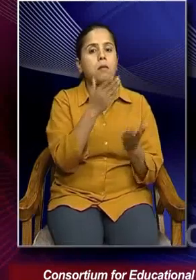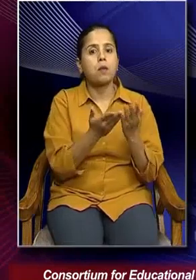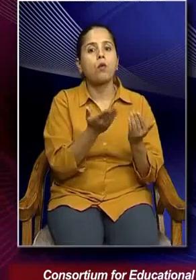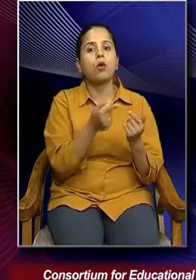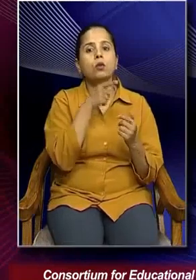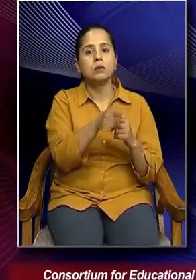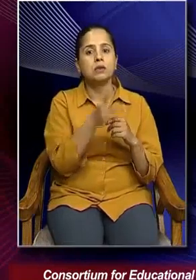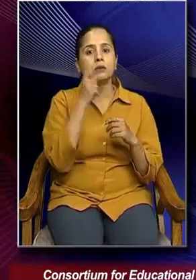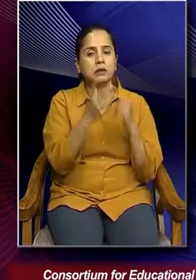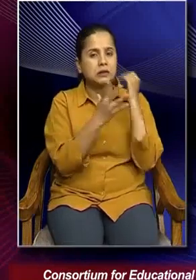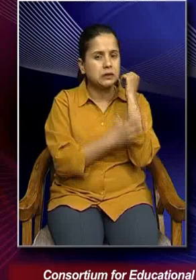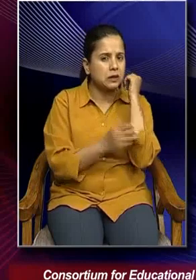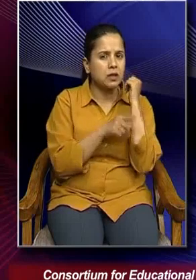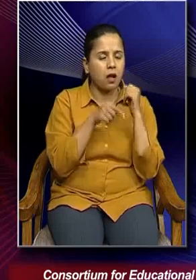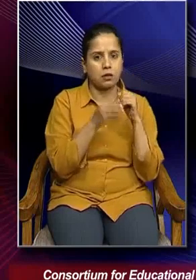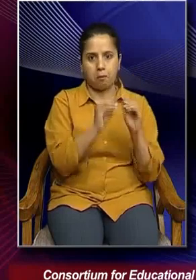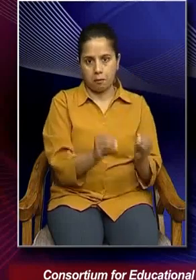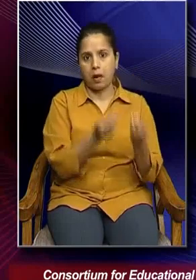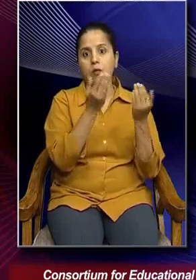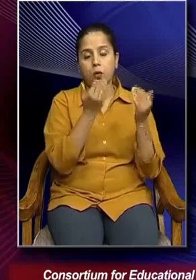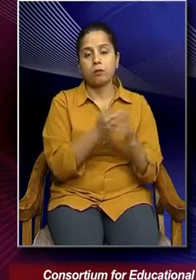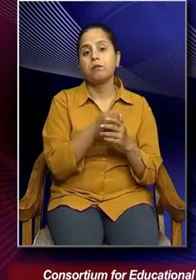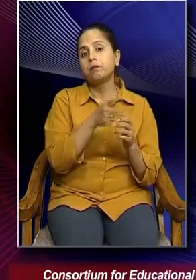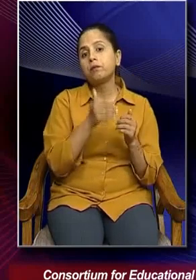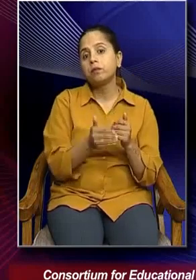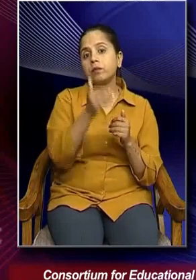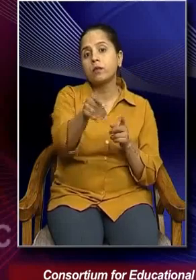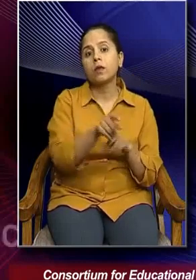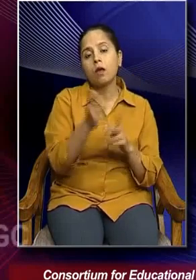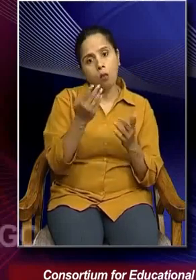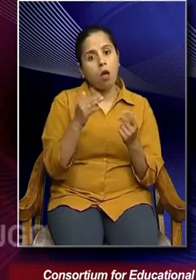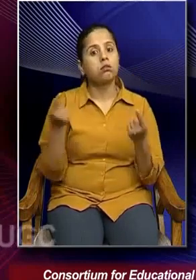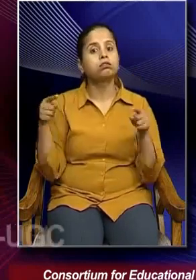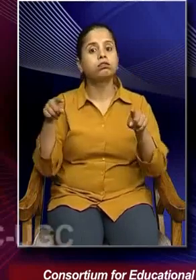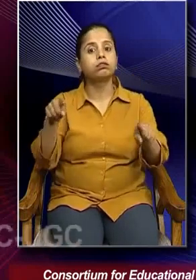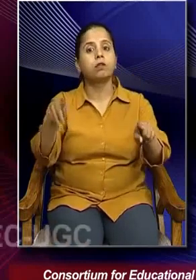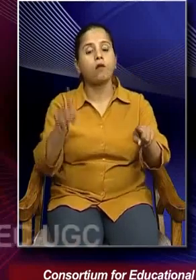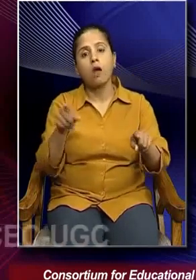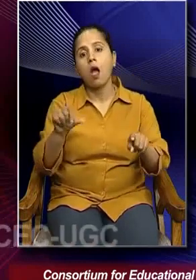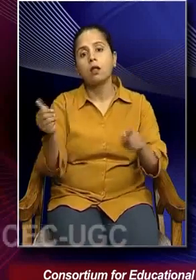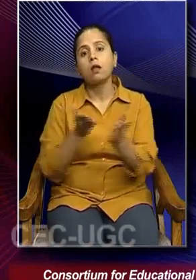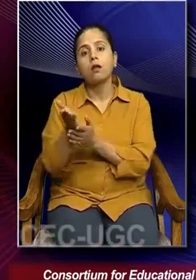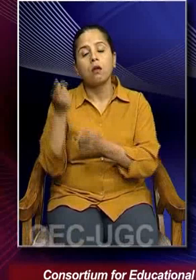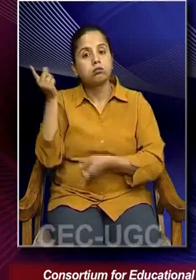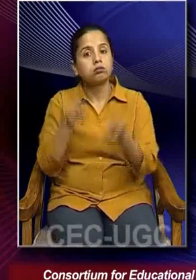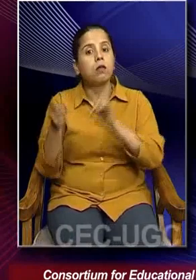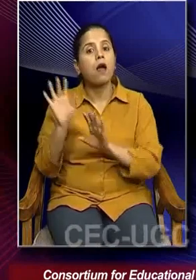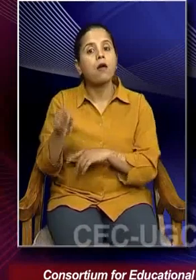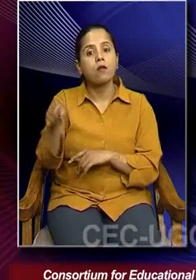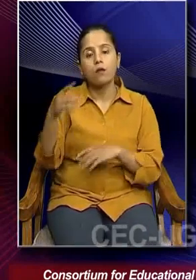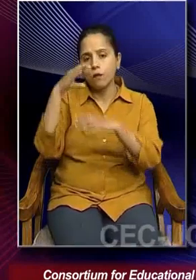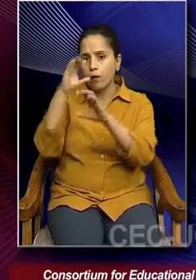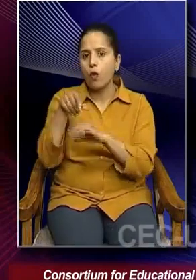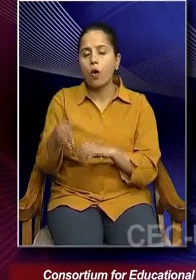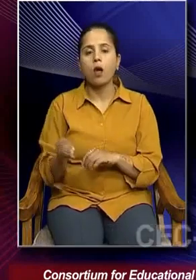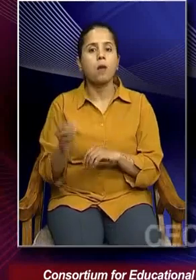from the clutches of poverty and deprivation. And this go very much hand in hand with alternative strategies that focus on improving